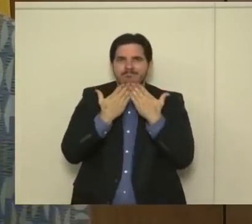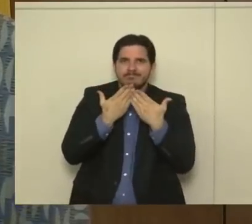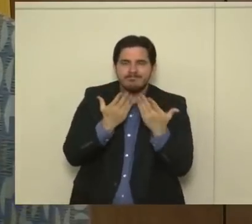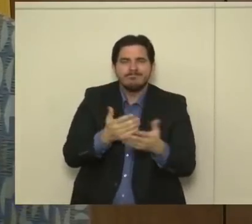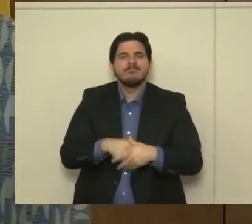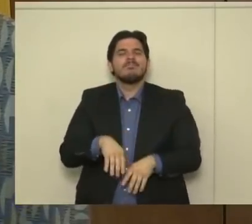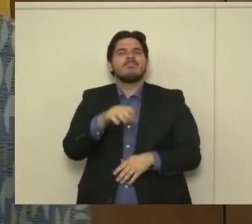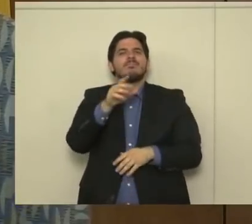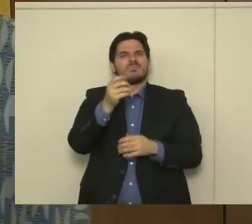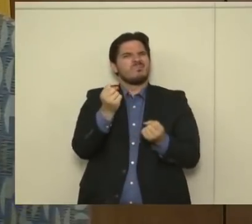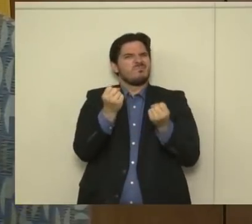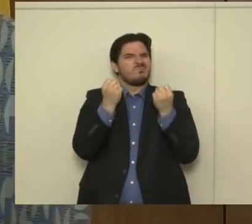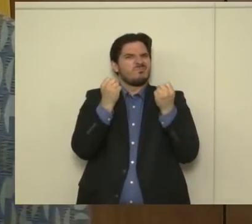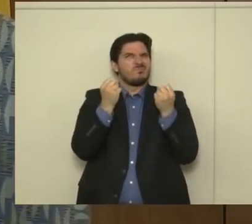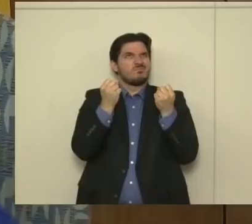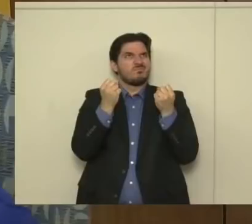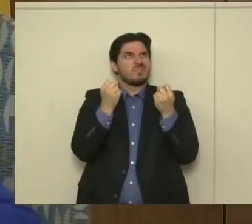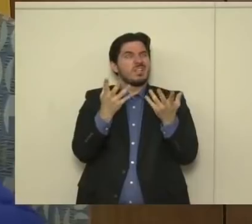these